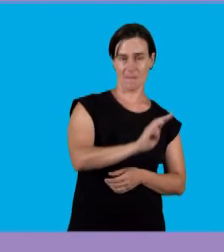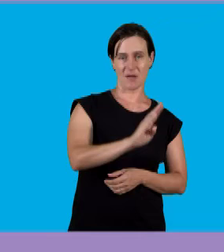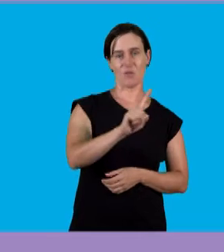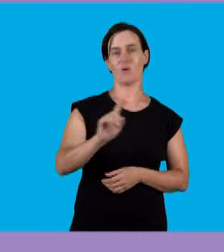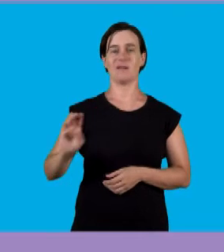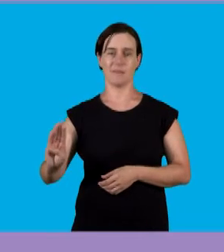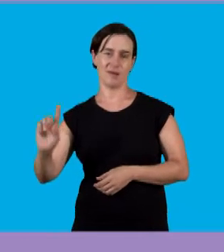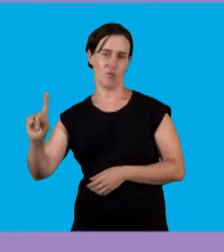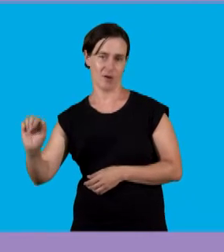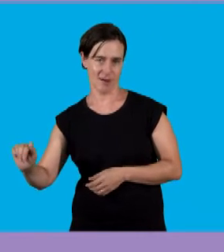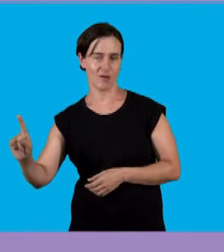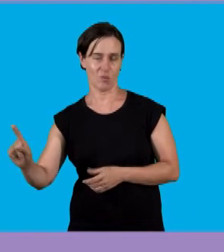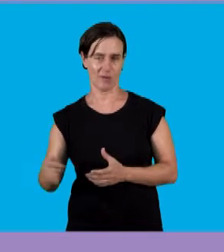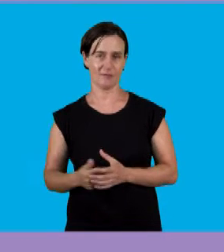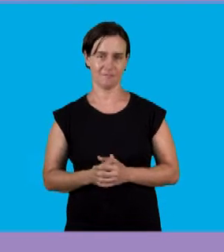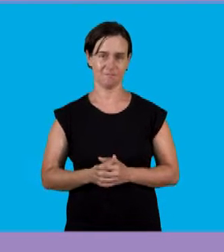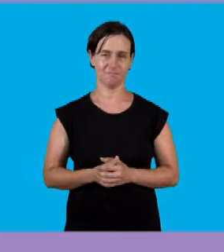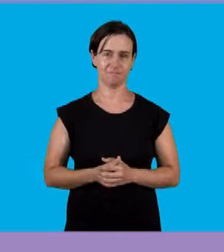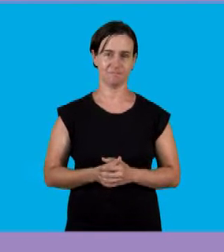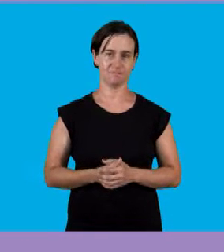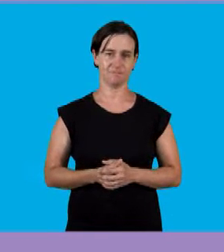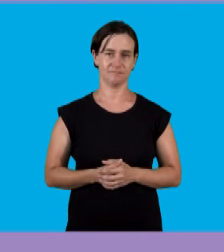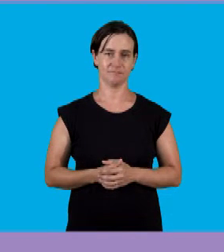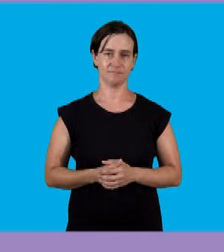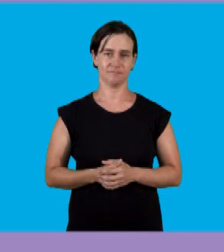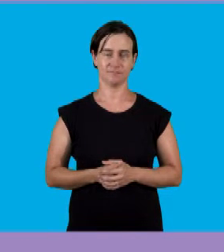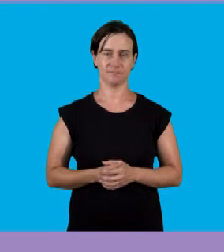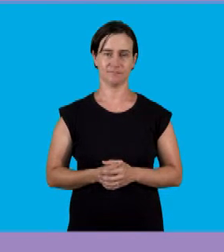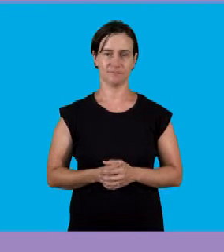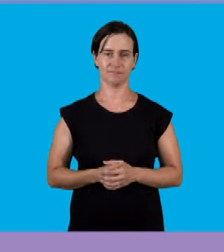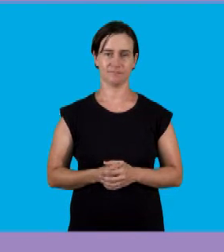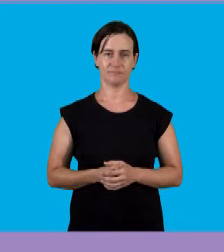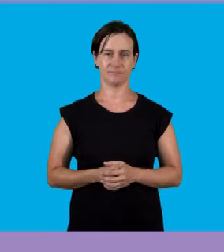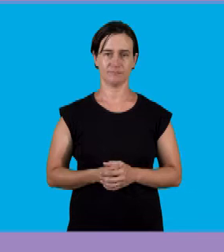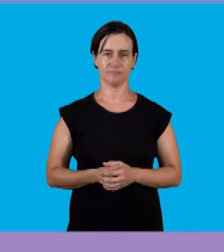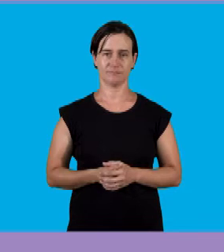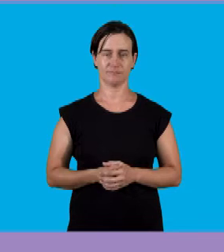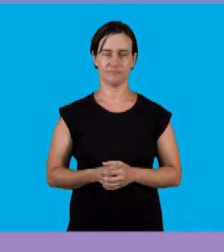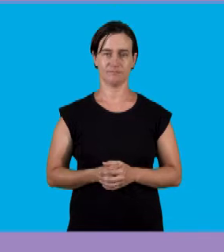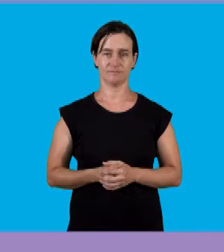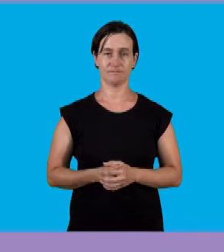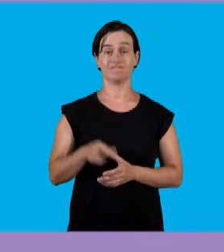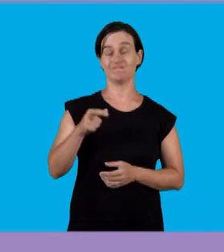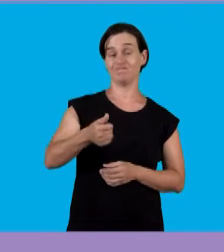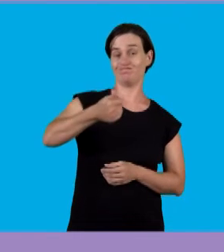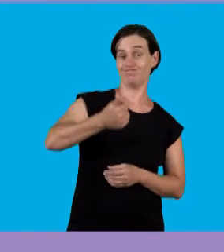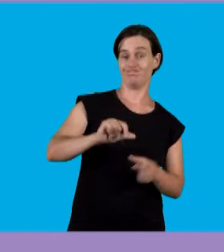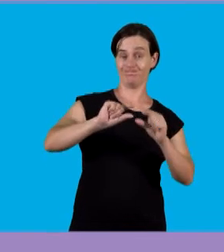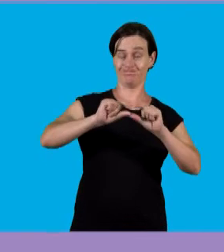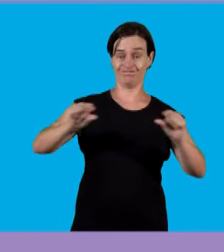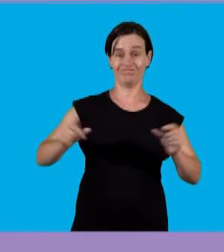again exponent 1 for the a as a variable and the b as a variable.